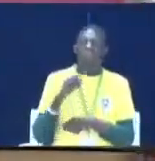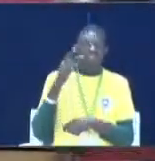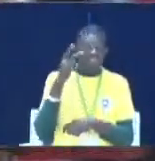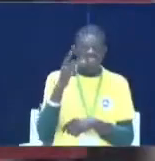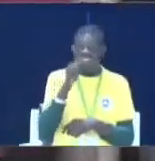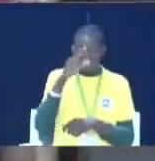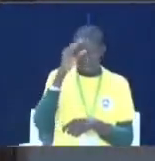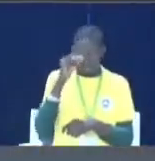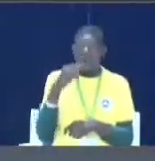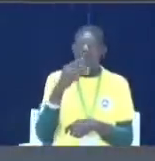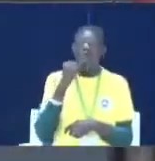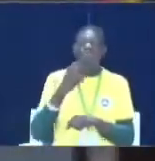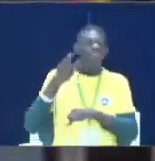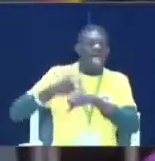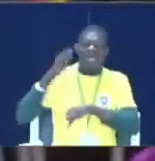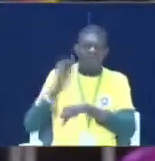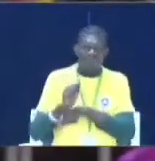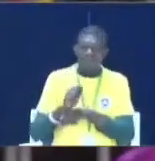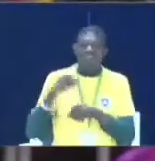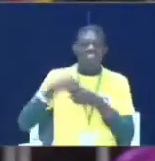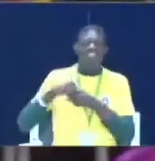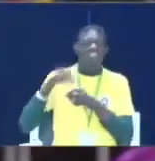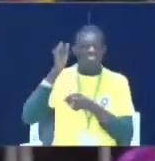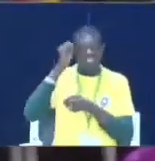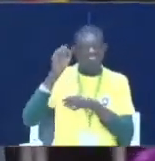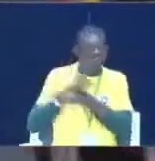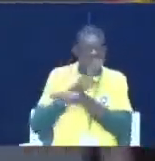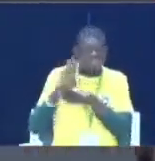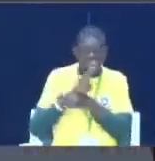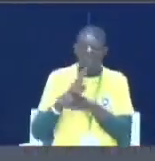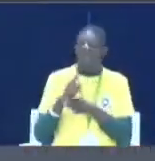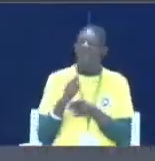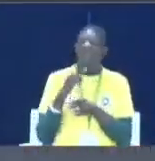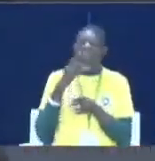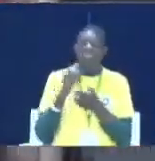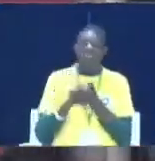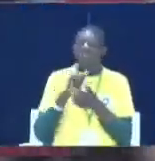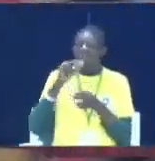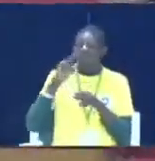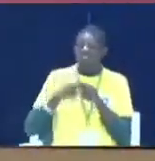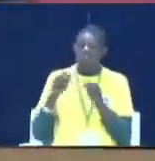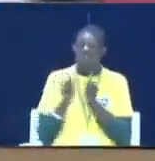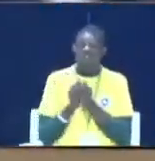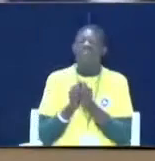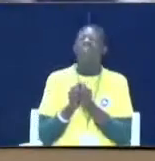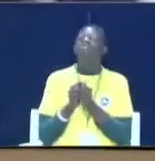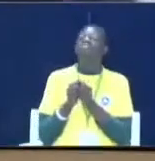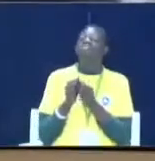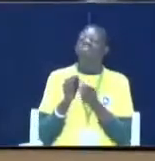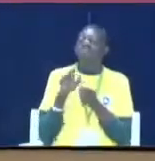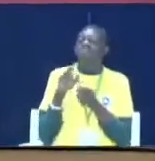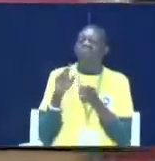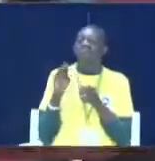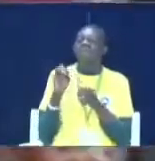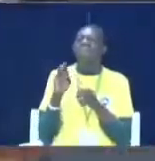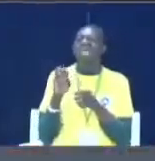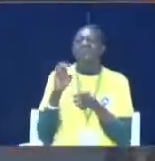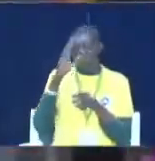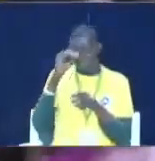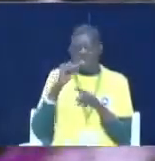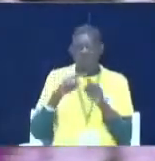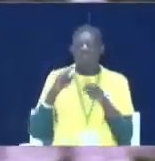man who is diligent in his business? The scripture says, he shall not sit with men, but he shall stand before kings. Proverbs chapter 22,